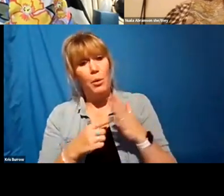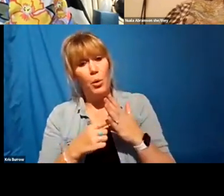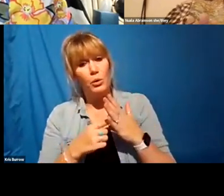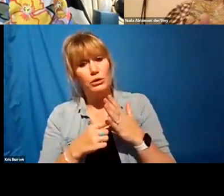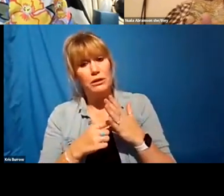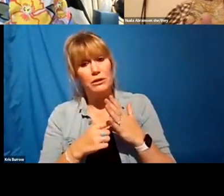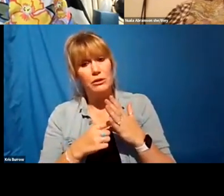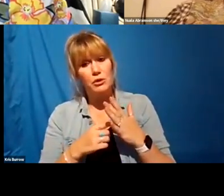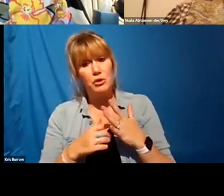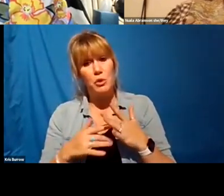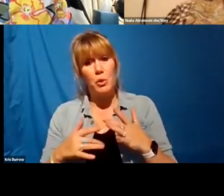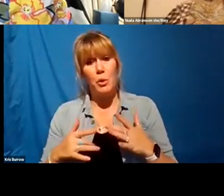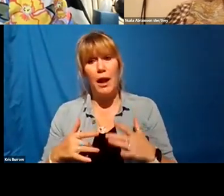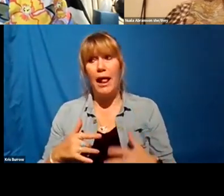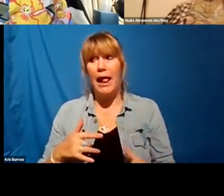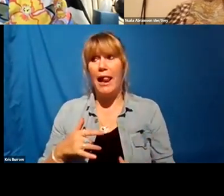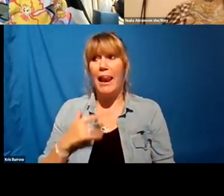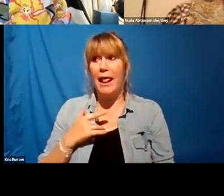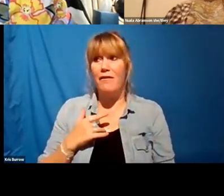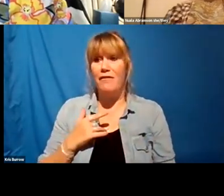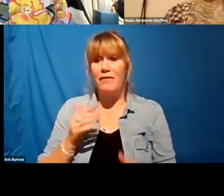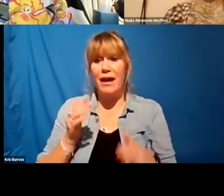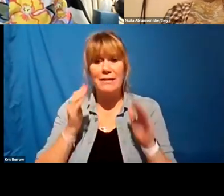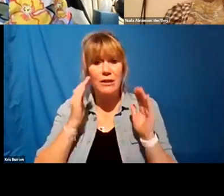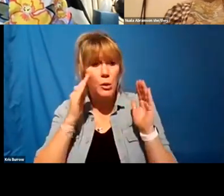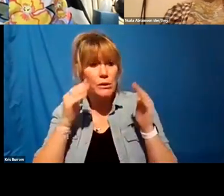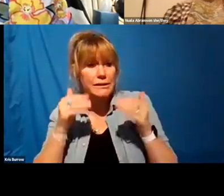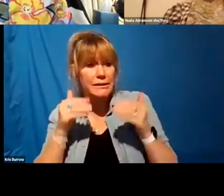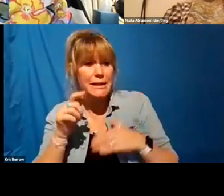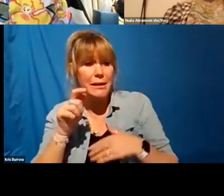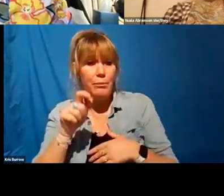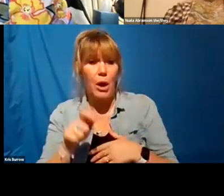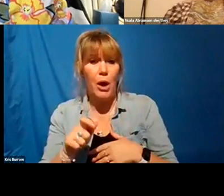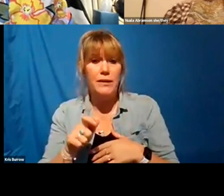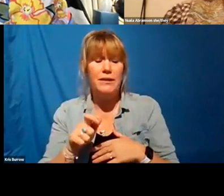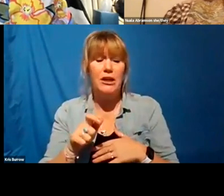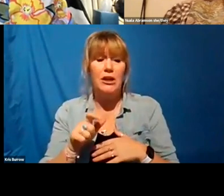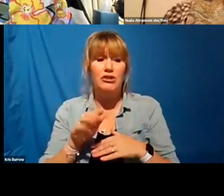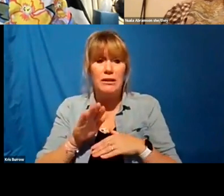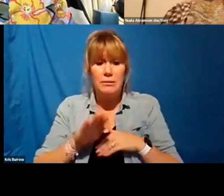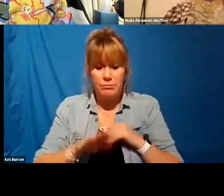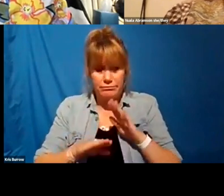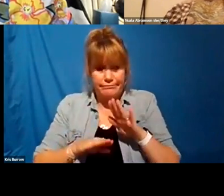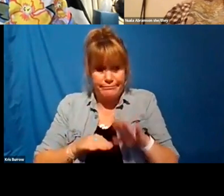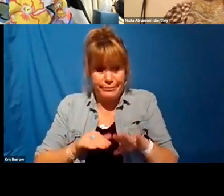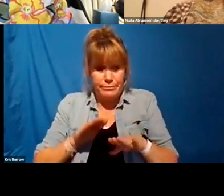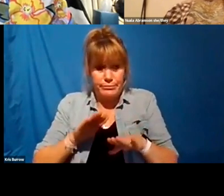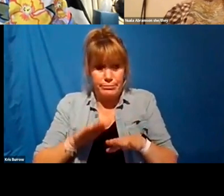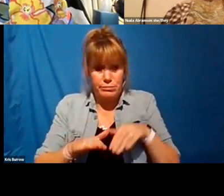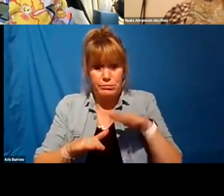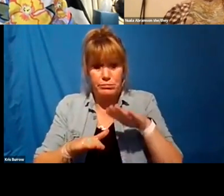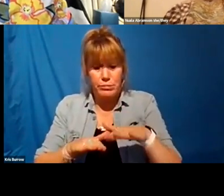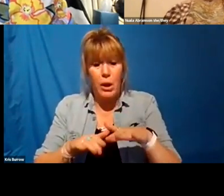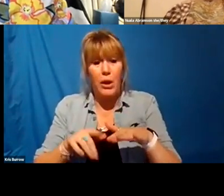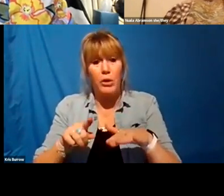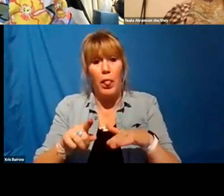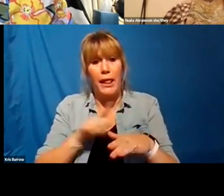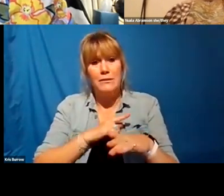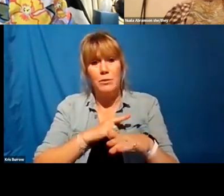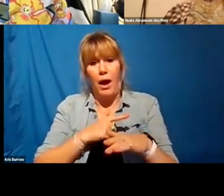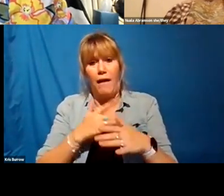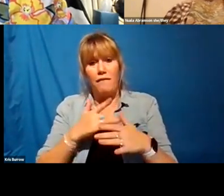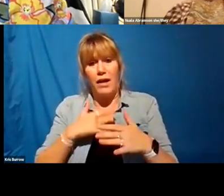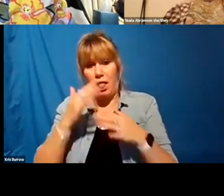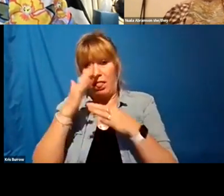live as an autistic person, just small bit by small bit. So embroidery really appealed to me in that way, and